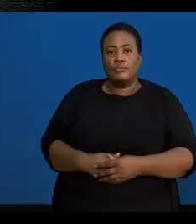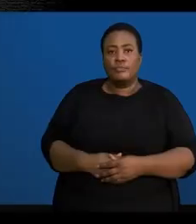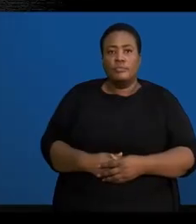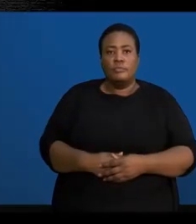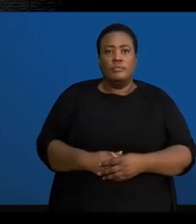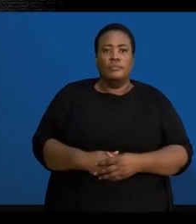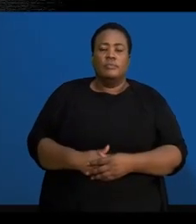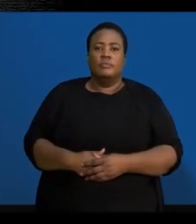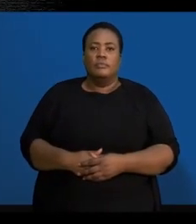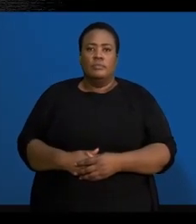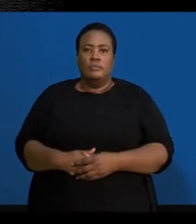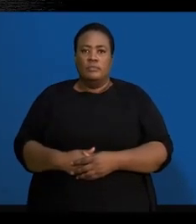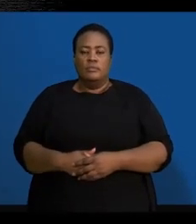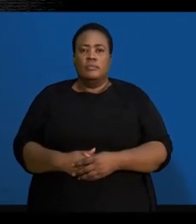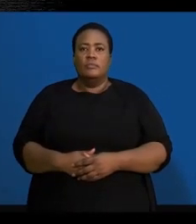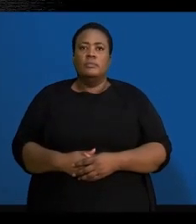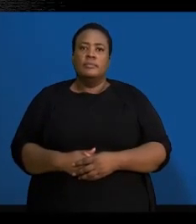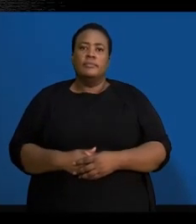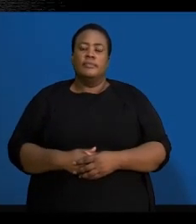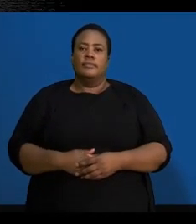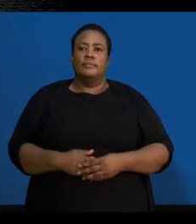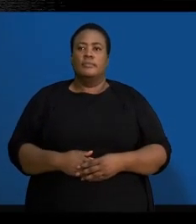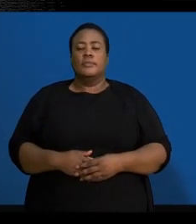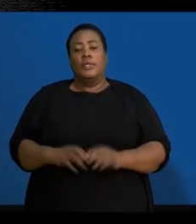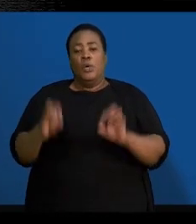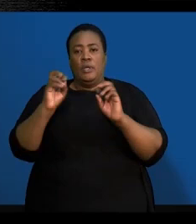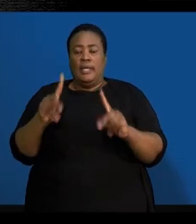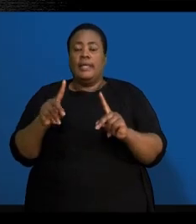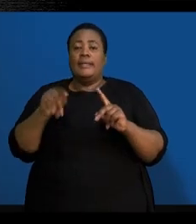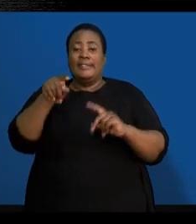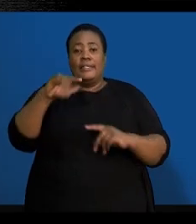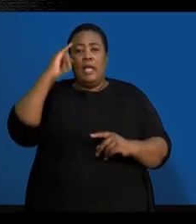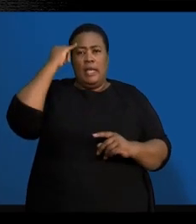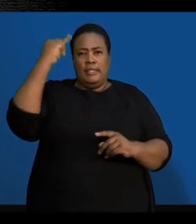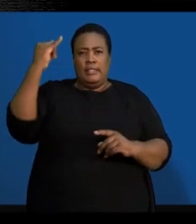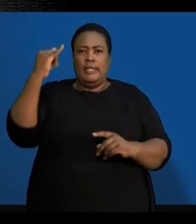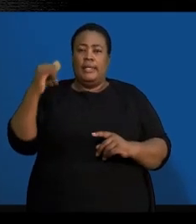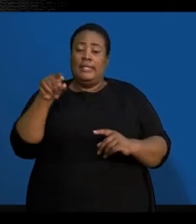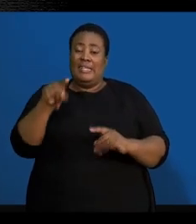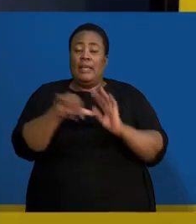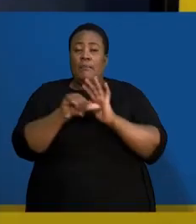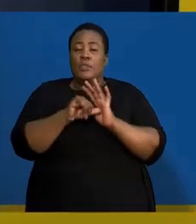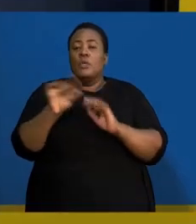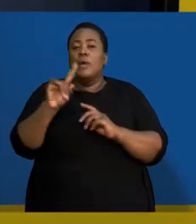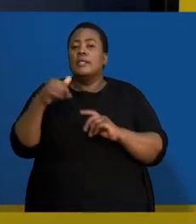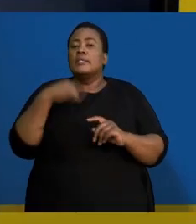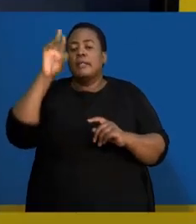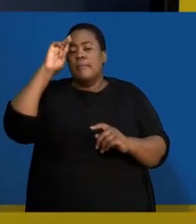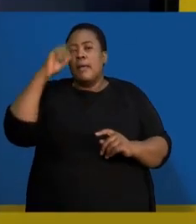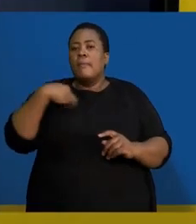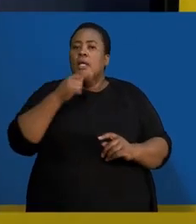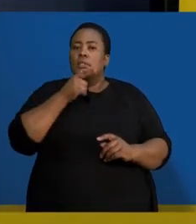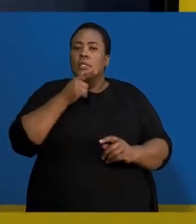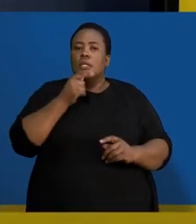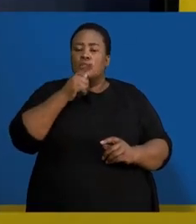analyze the source. Okay, so the key ideas in your answer there, remember I told you that the question was, you